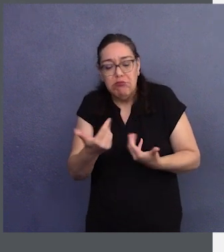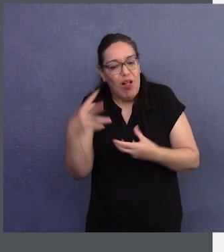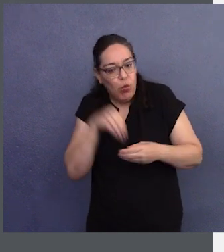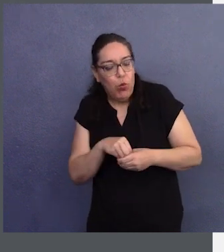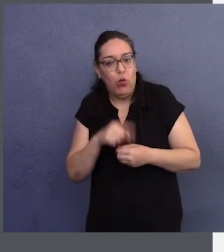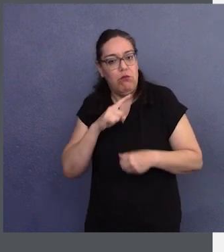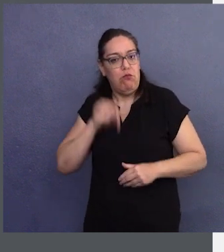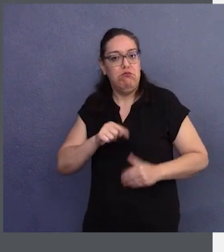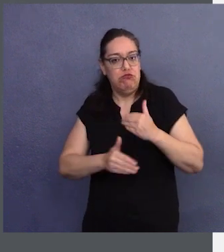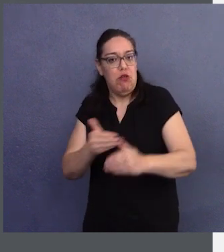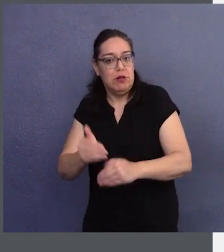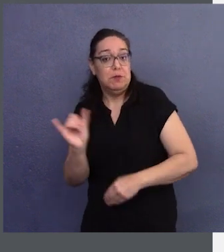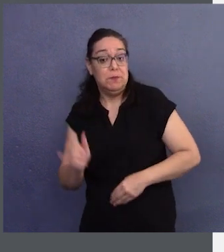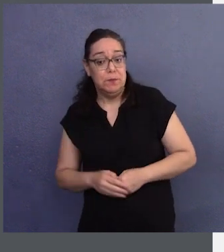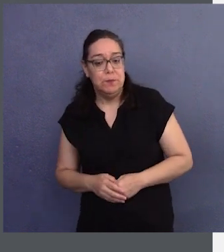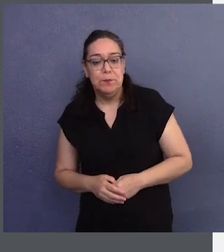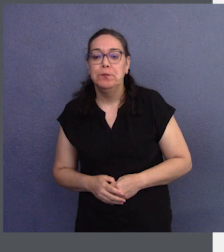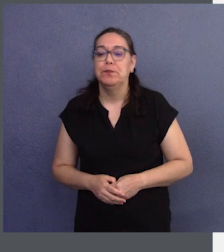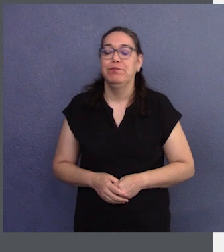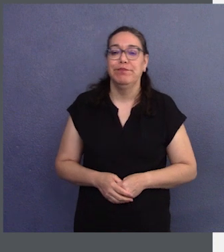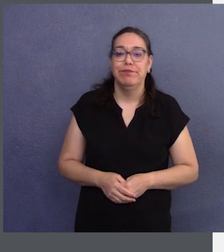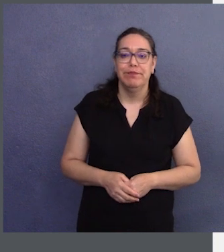whole process as well.